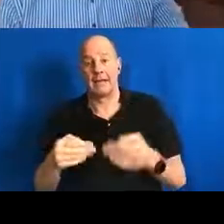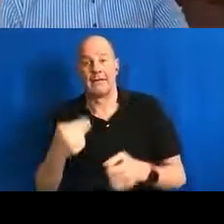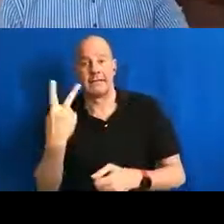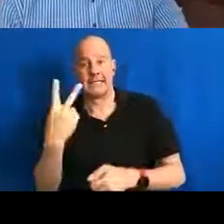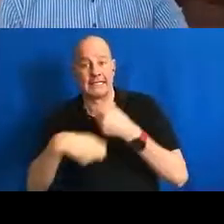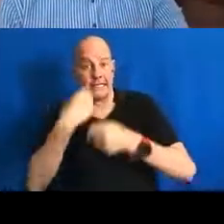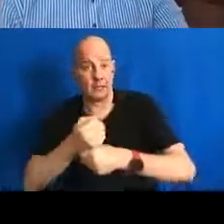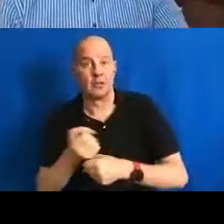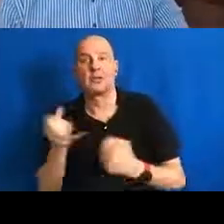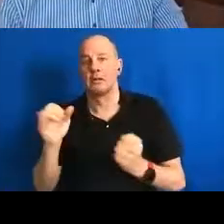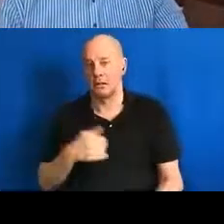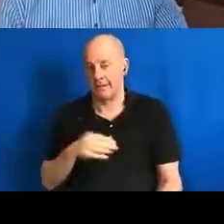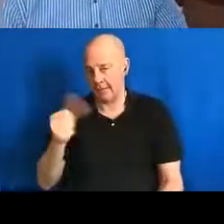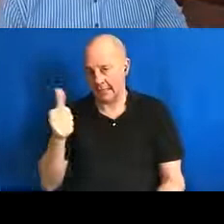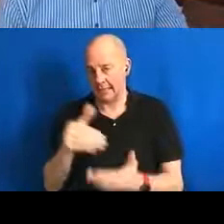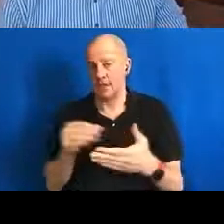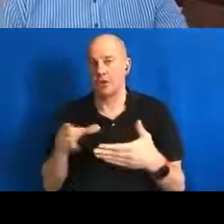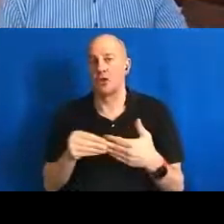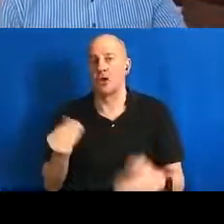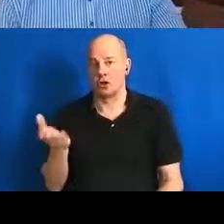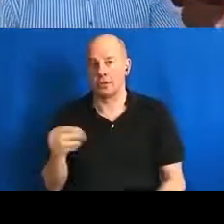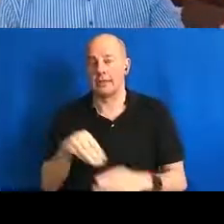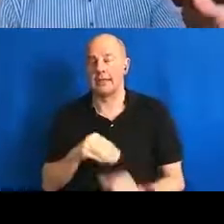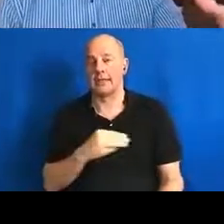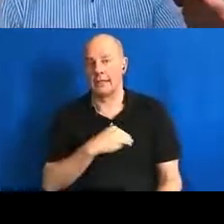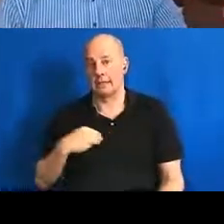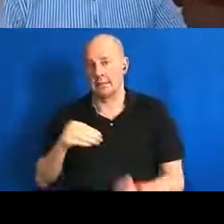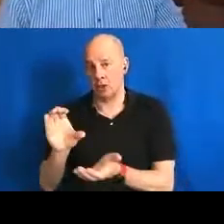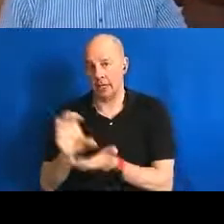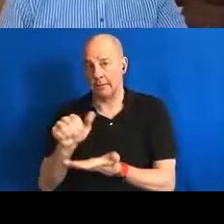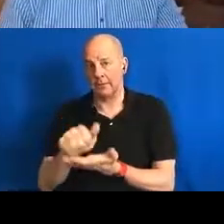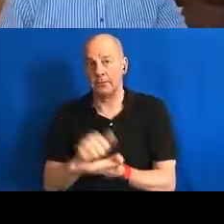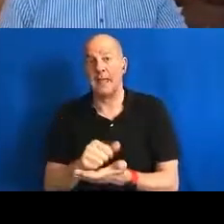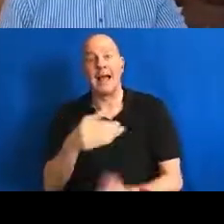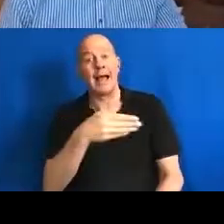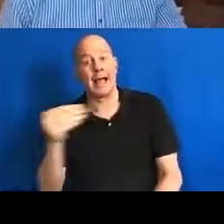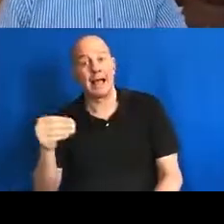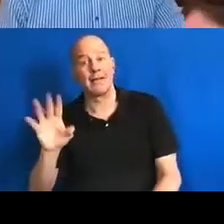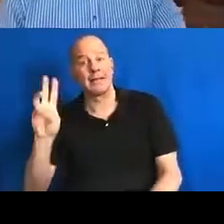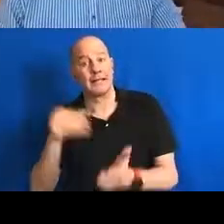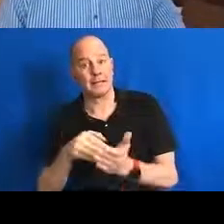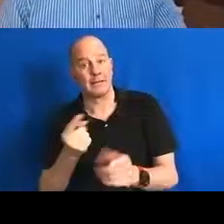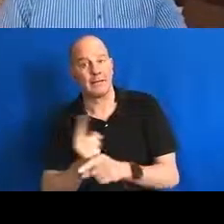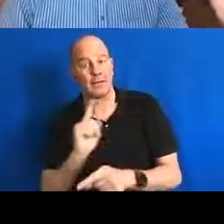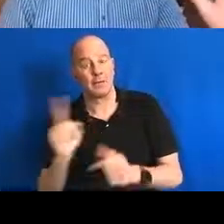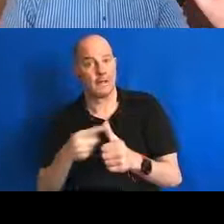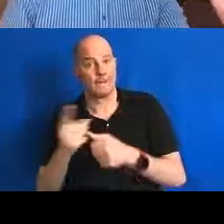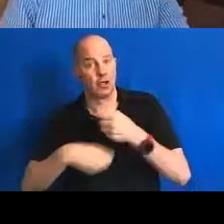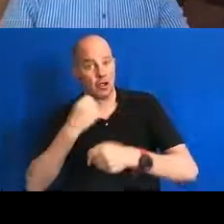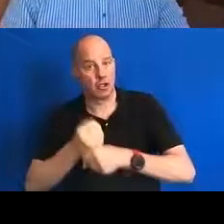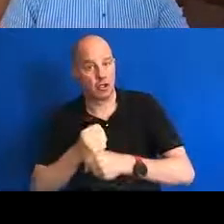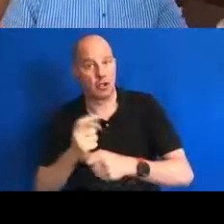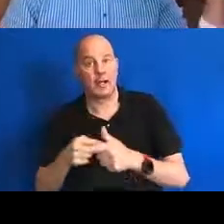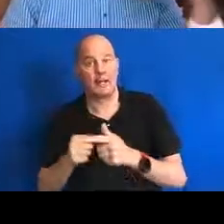she still has that $10,000 in her member capital account, plus the $6,000 from the first year. And then in year